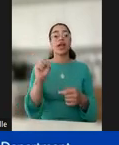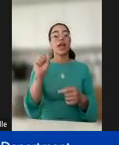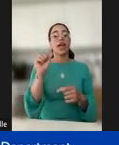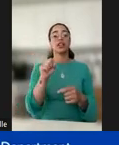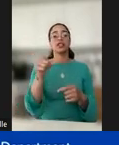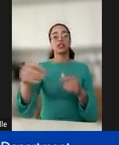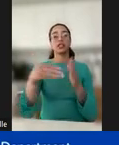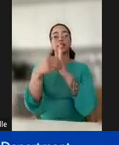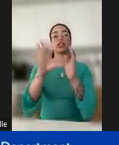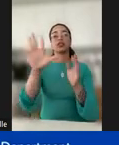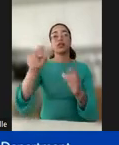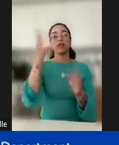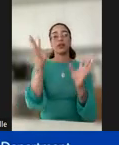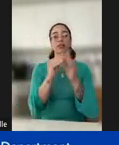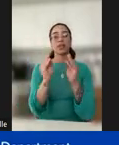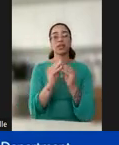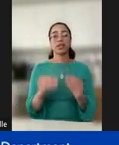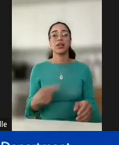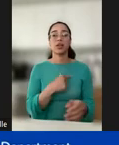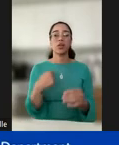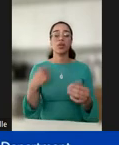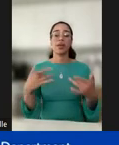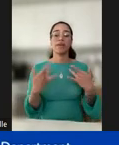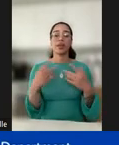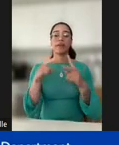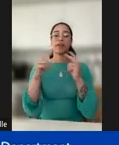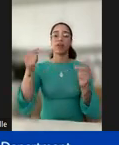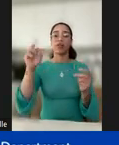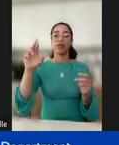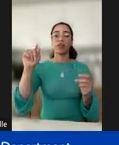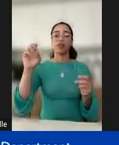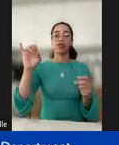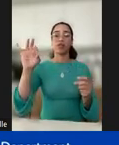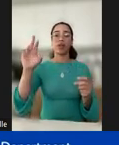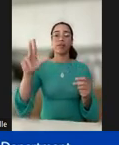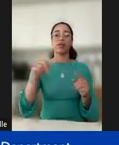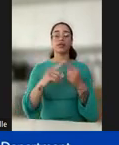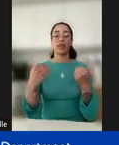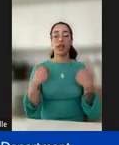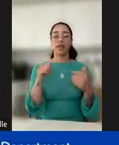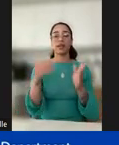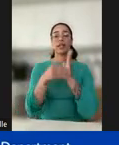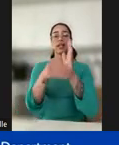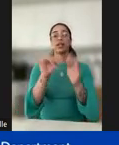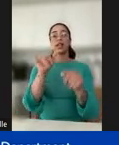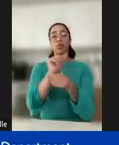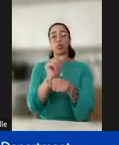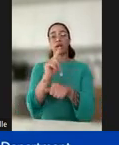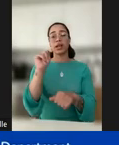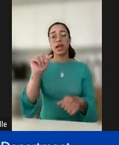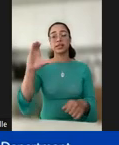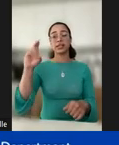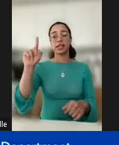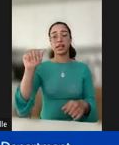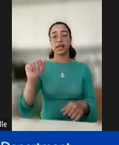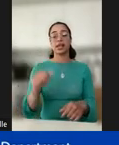have a leader at CDA working with other departments, other agencies, and most importantly, with all of you as members